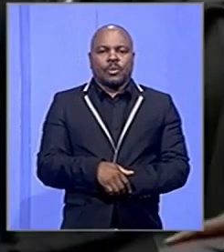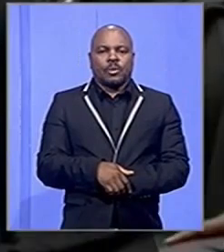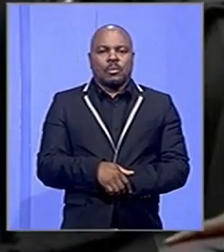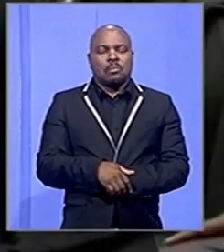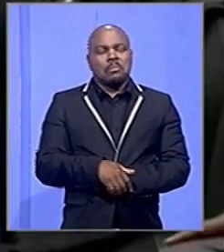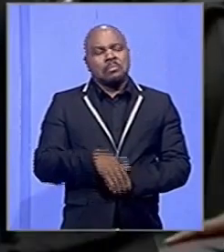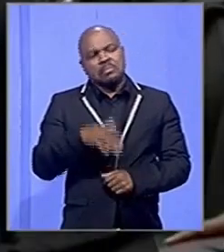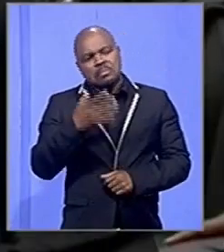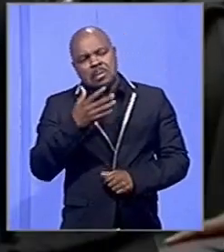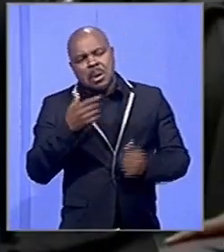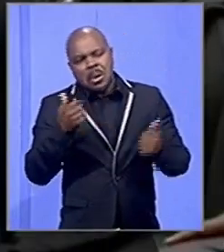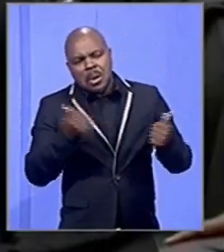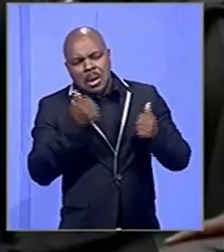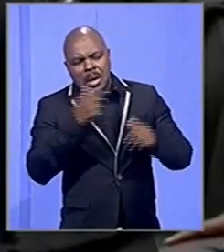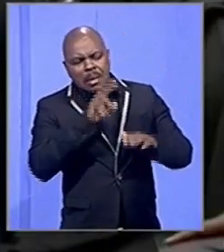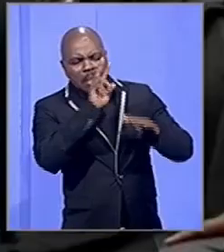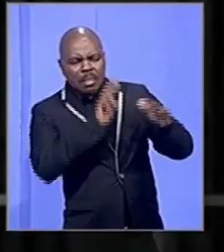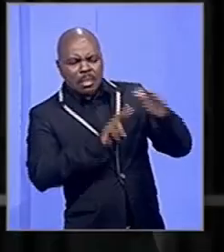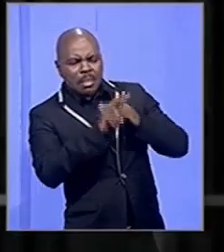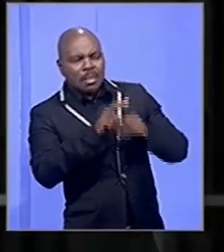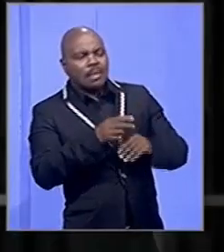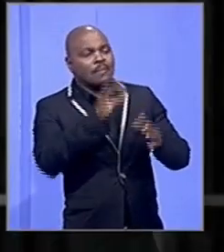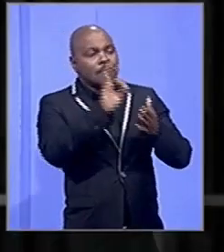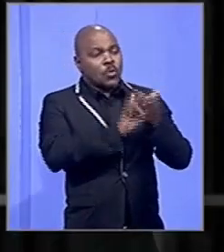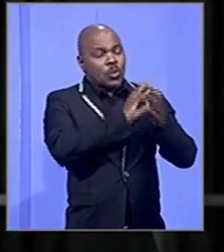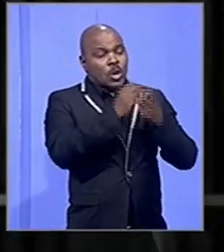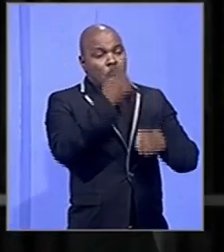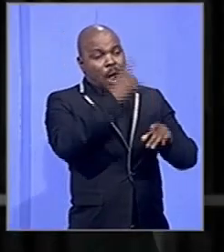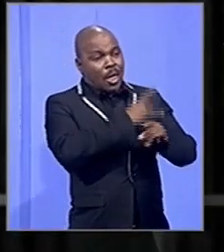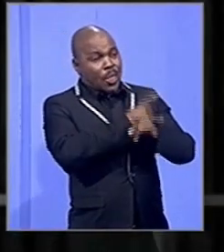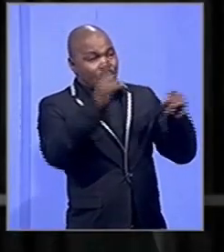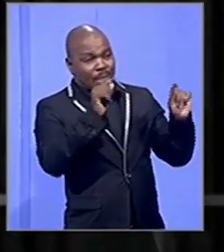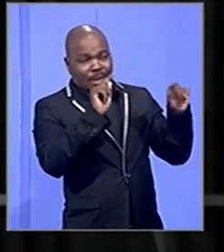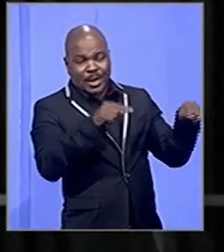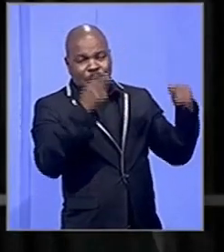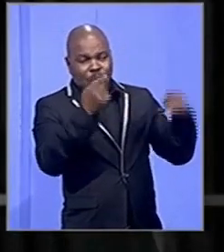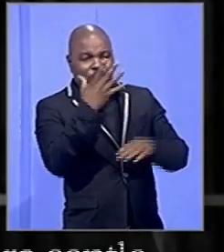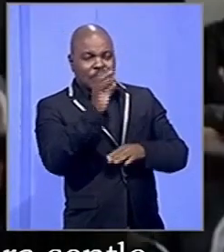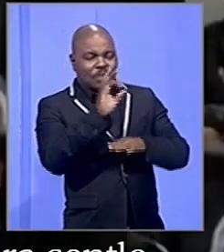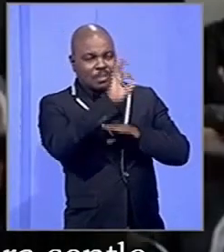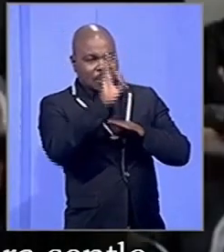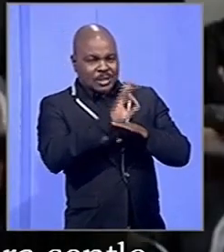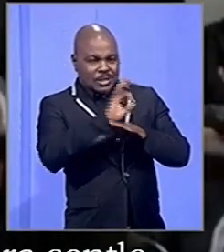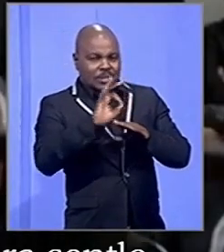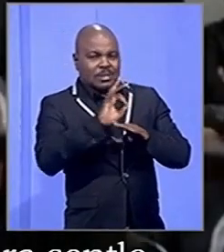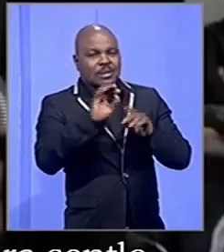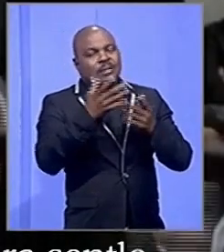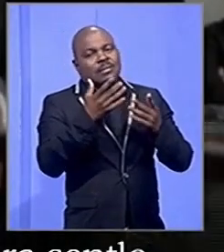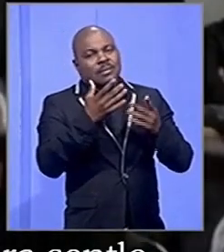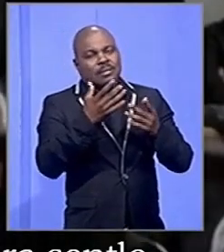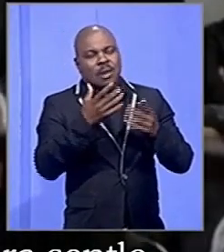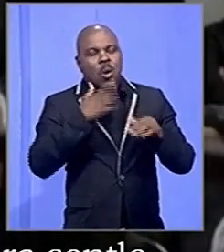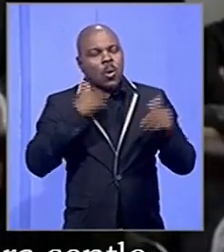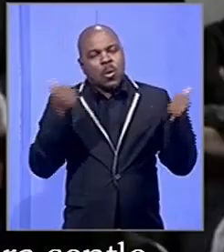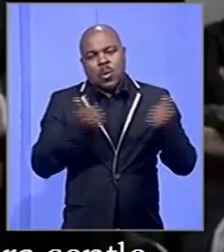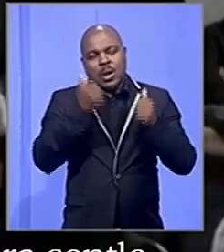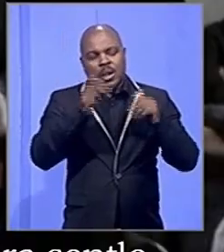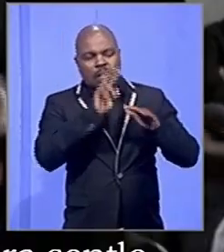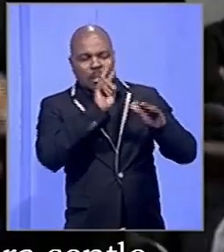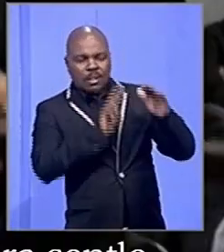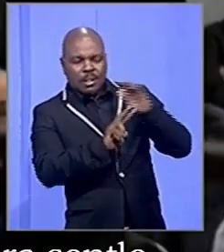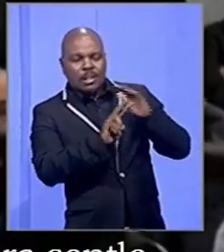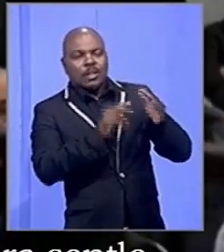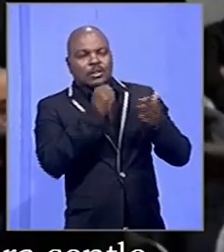Matshwao a gore ga gona lekoko lepe le le tlileng go fenya ka bontsi jwa diperesente di feta 50 tsa divoutu go